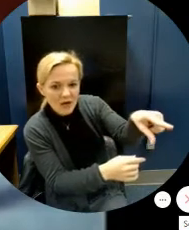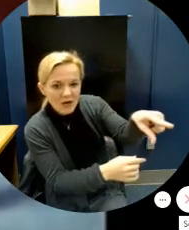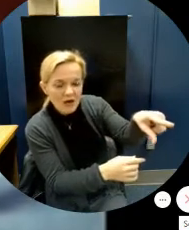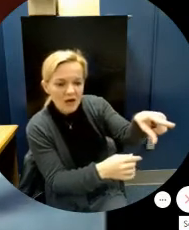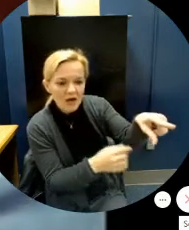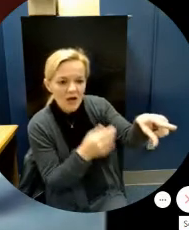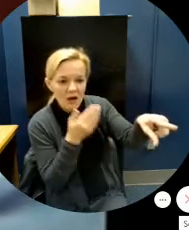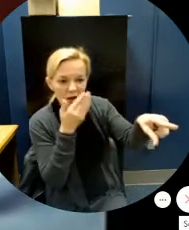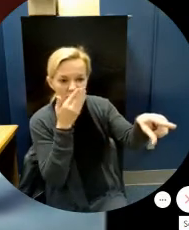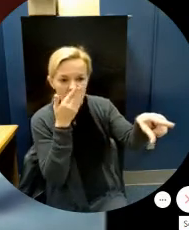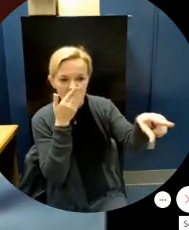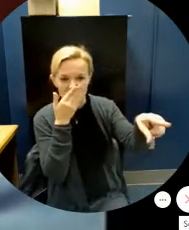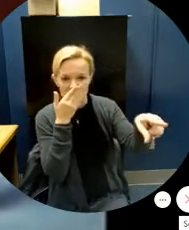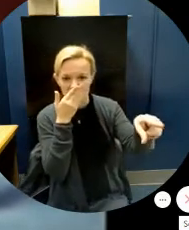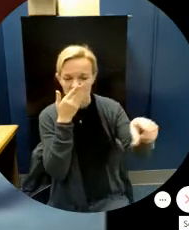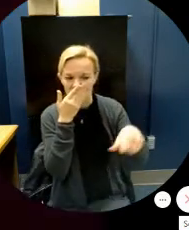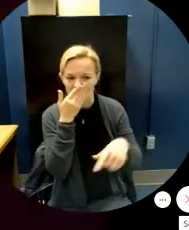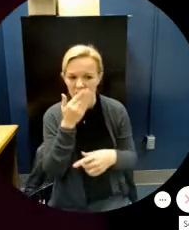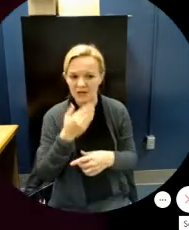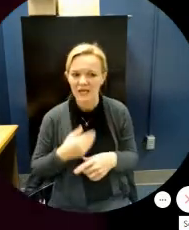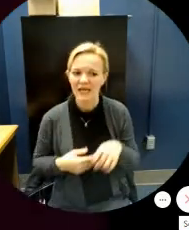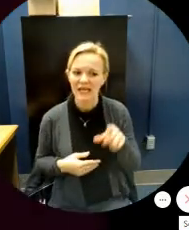He's the one that did it.